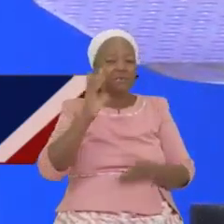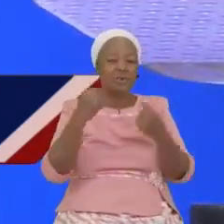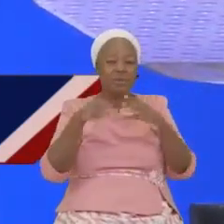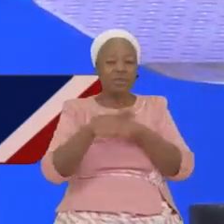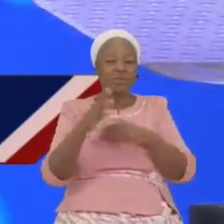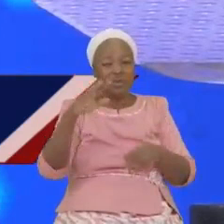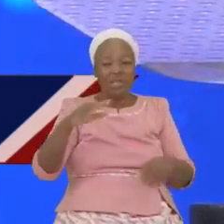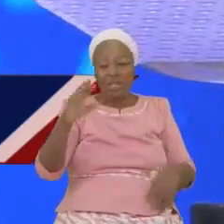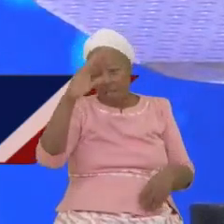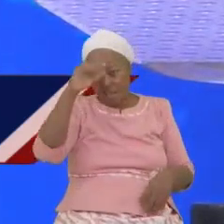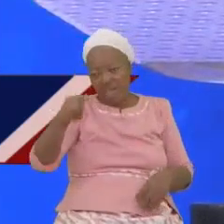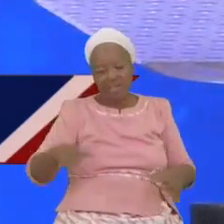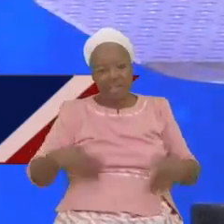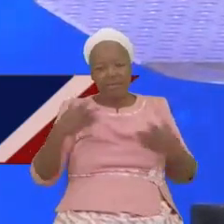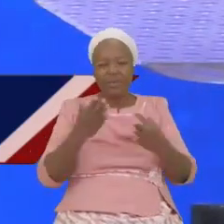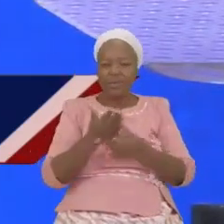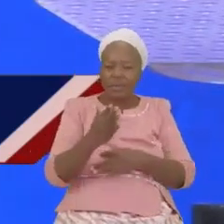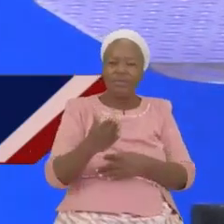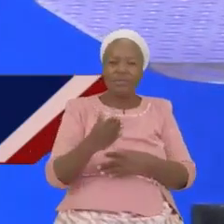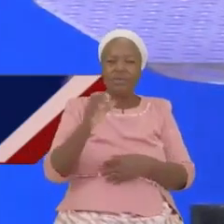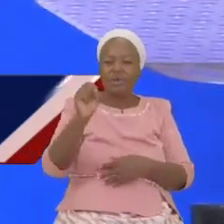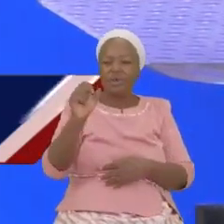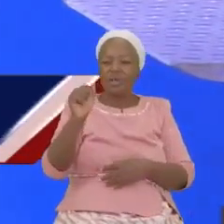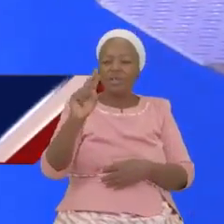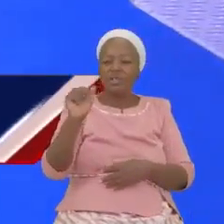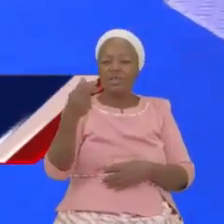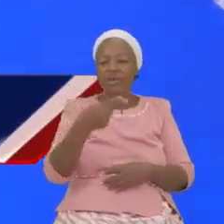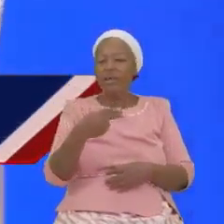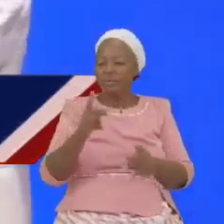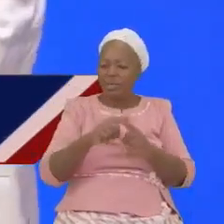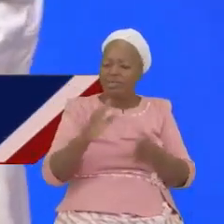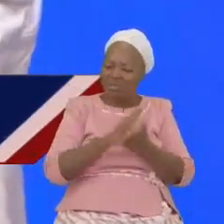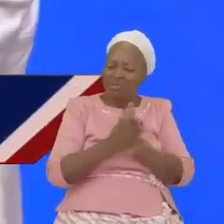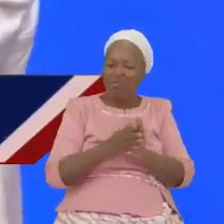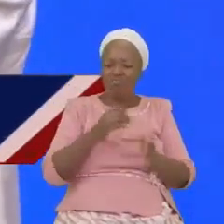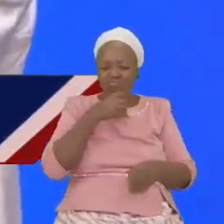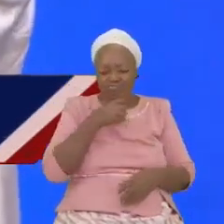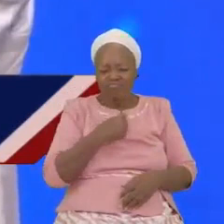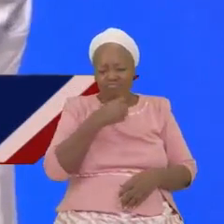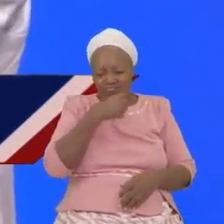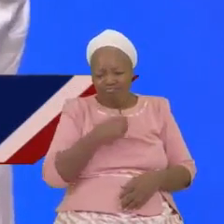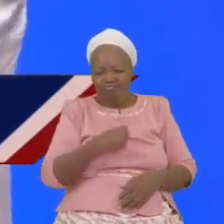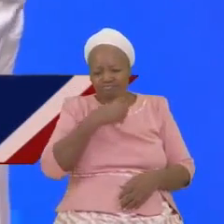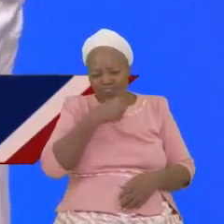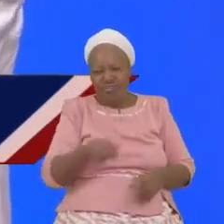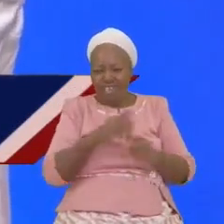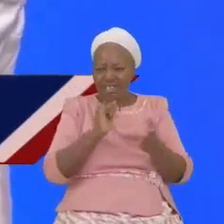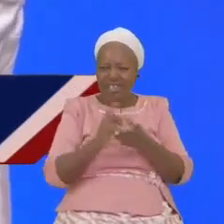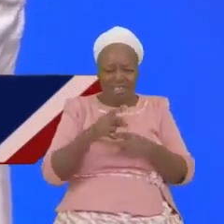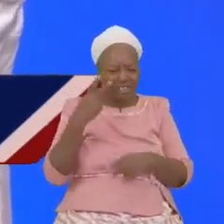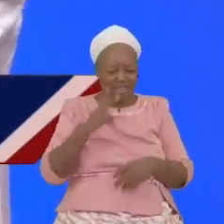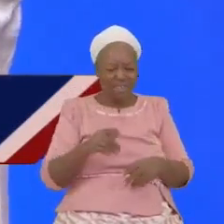And, you know, he was getting older and older and older. And he looked at the biological